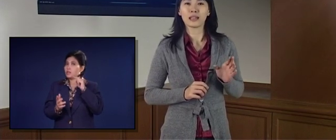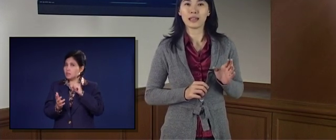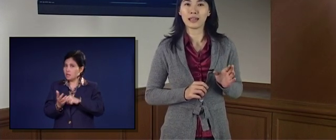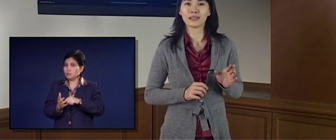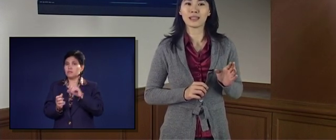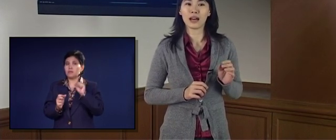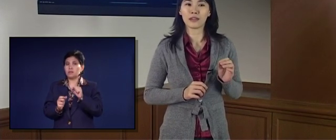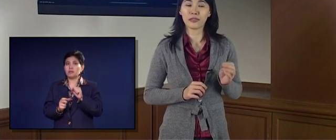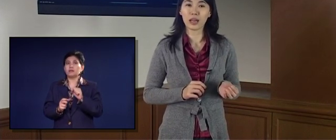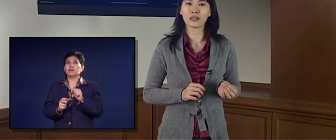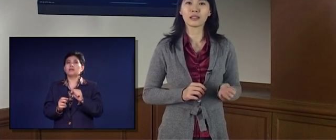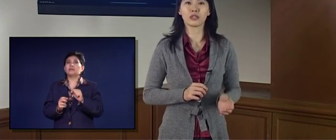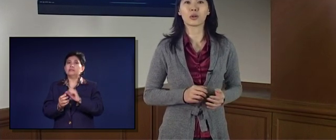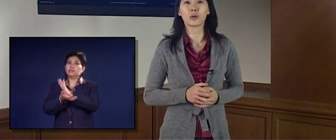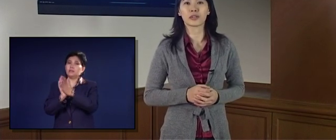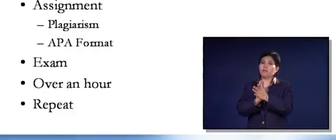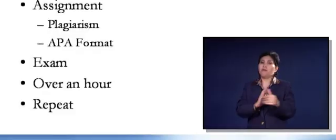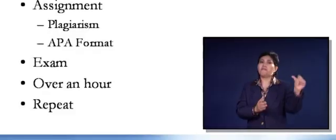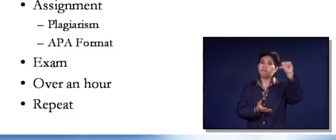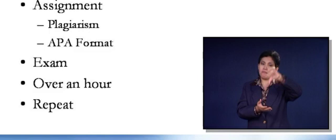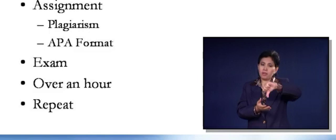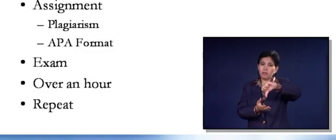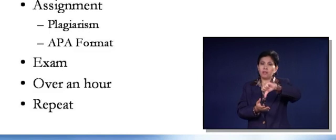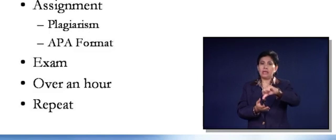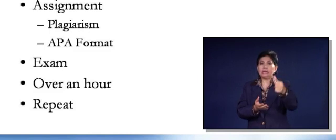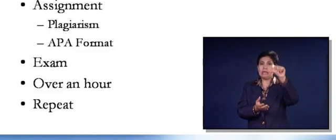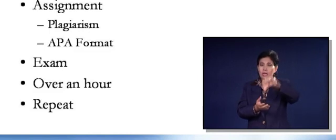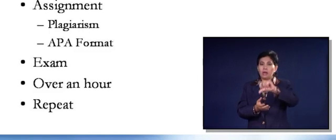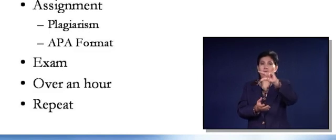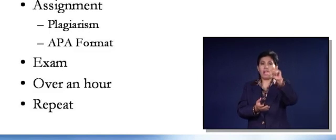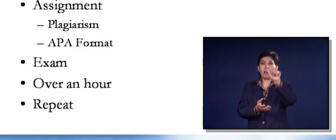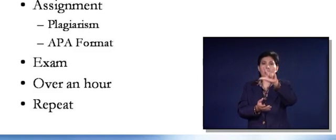result in a fail in your course.